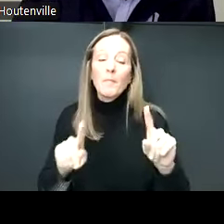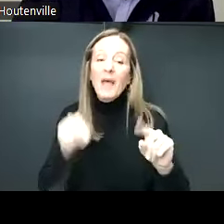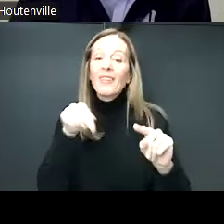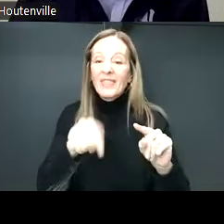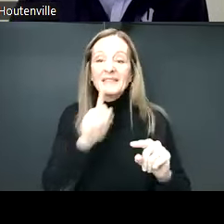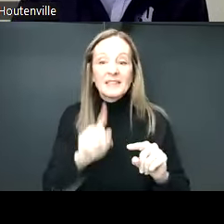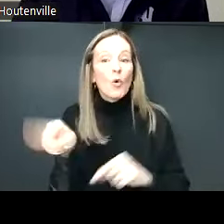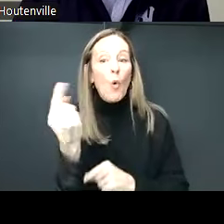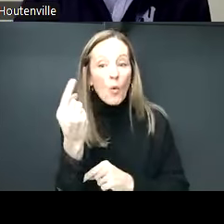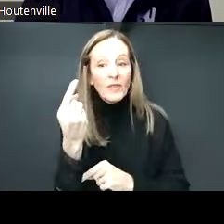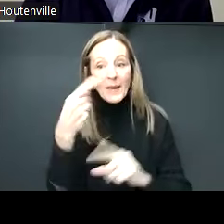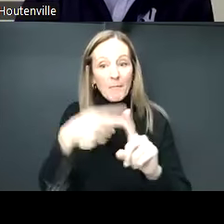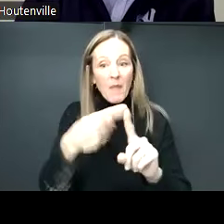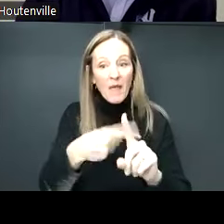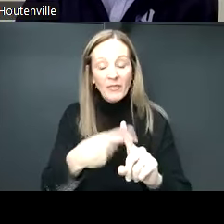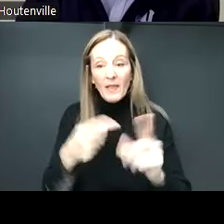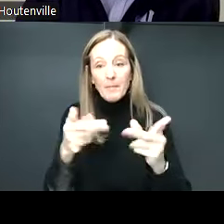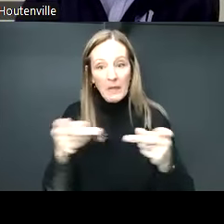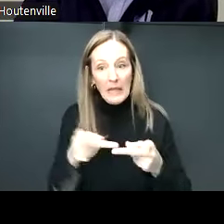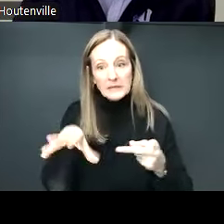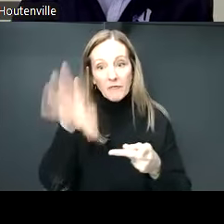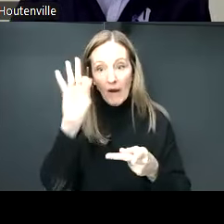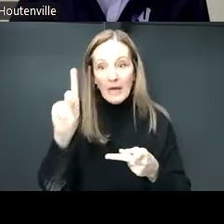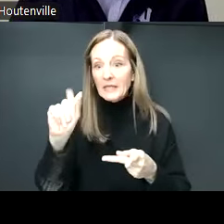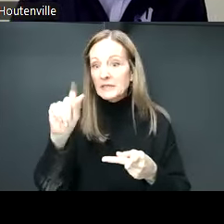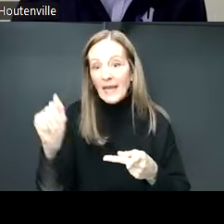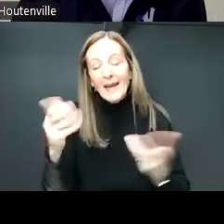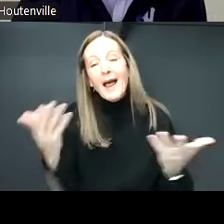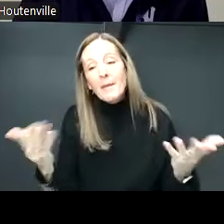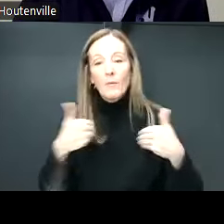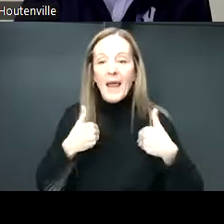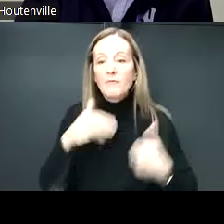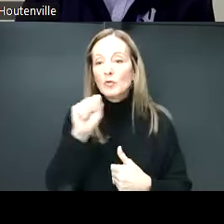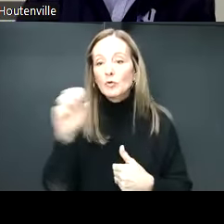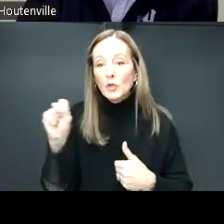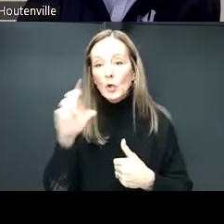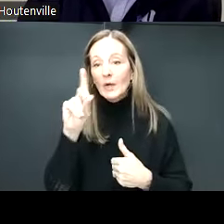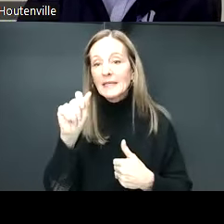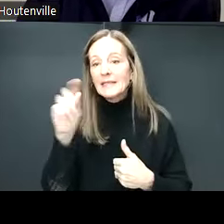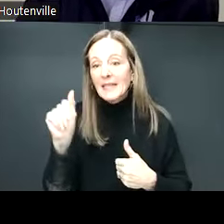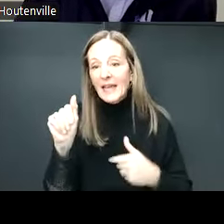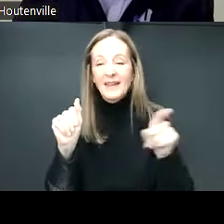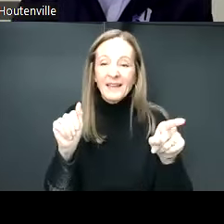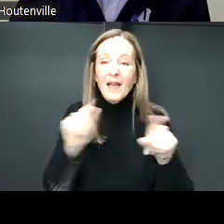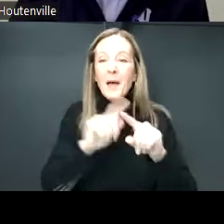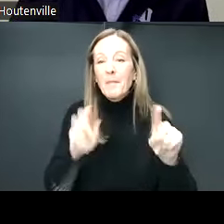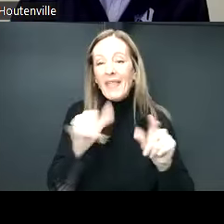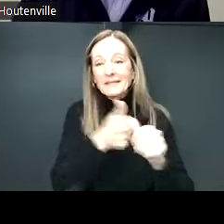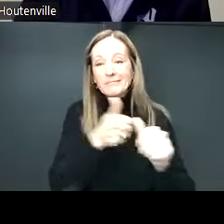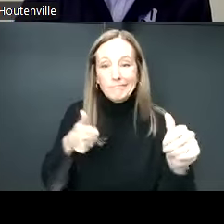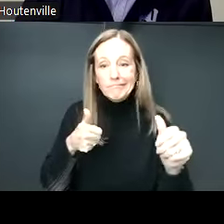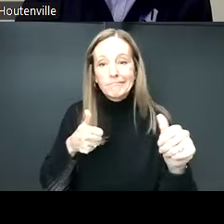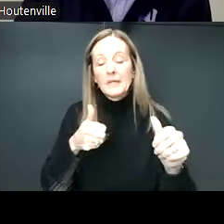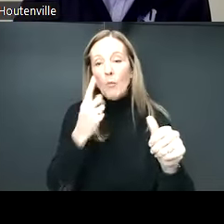monthly source of data other than Social Security data, which is lagged like a year.